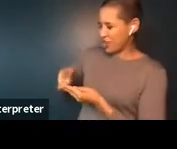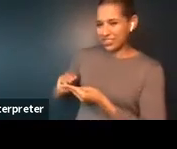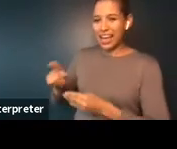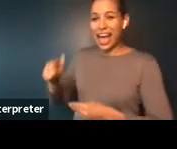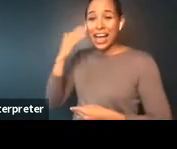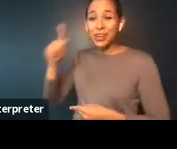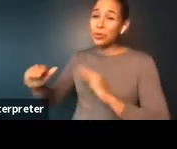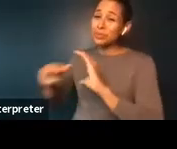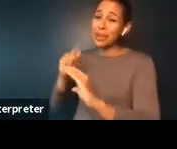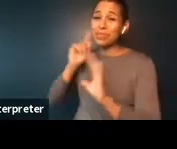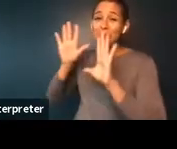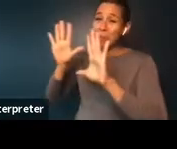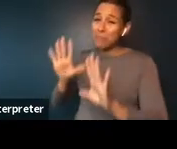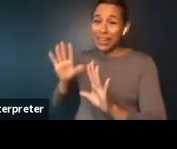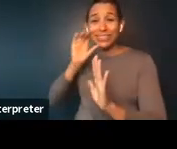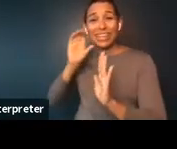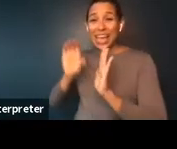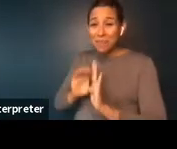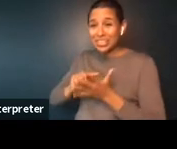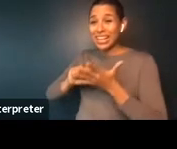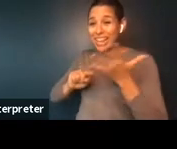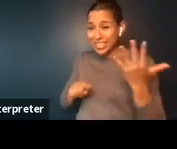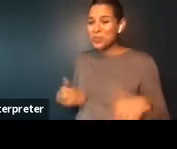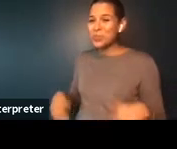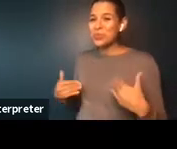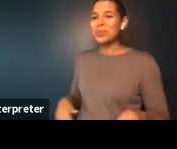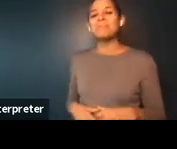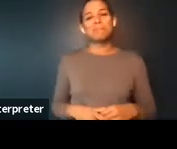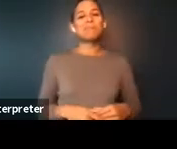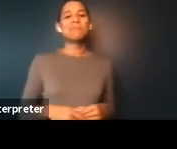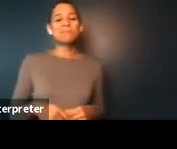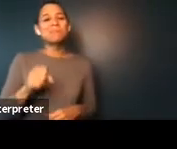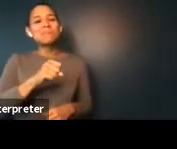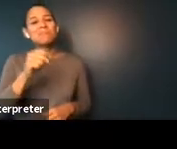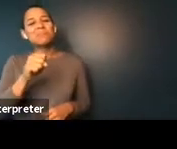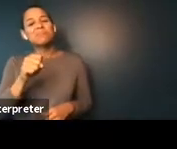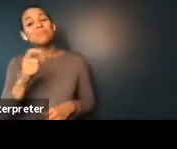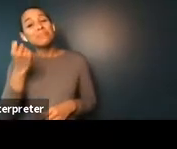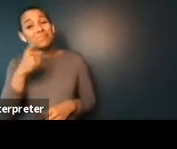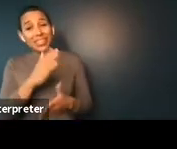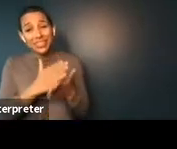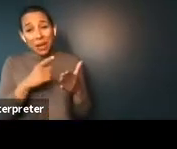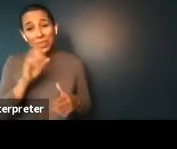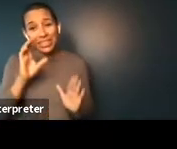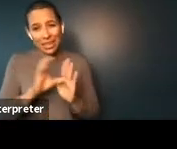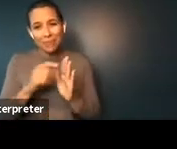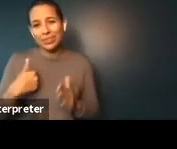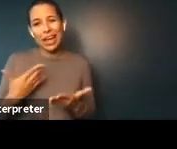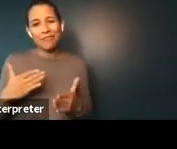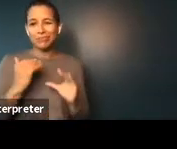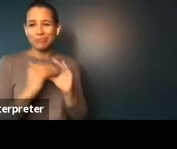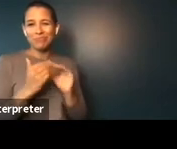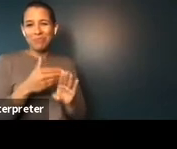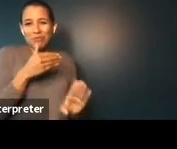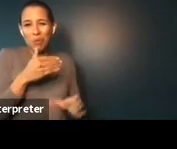images and clips. Um, some of these I've shared before and some of them I haven't, but I think that for